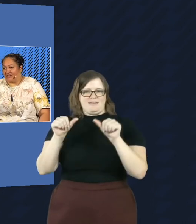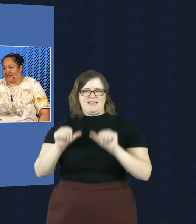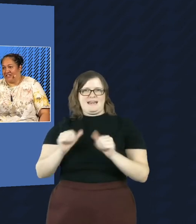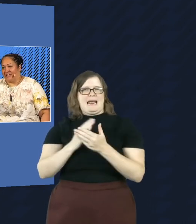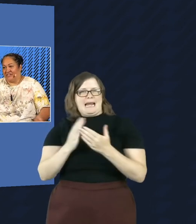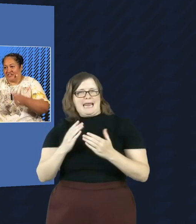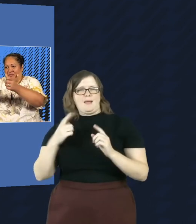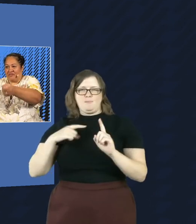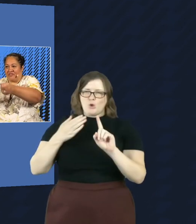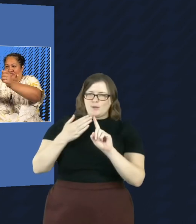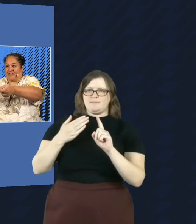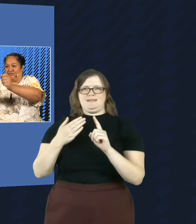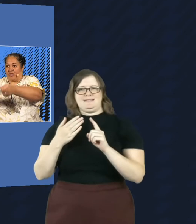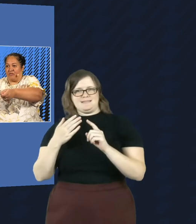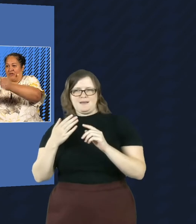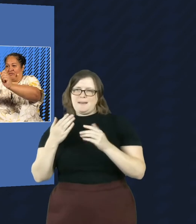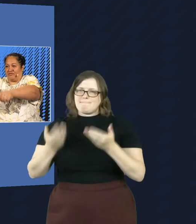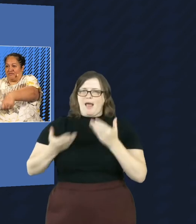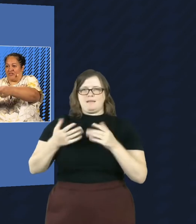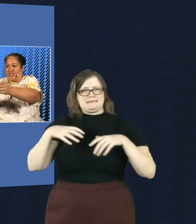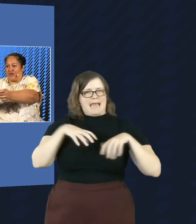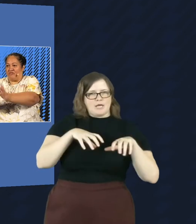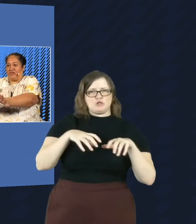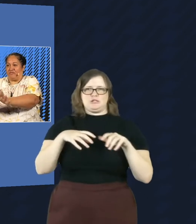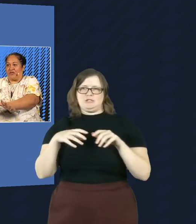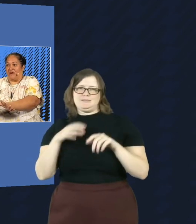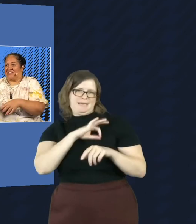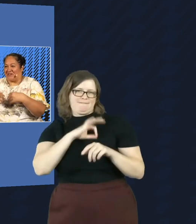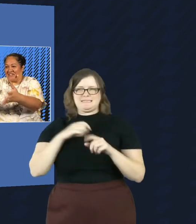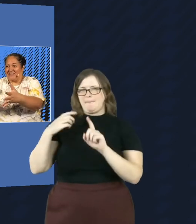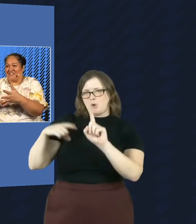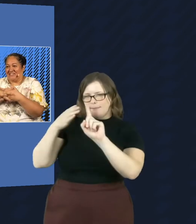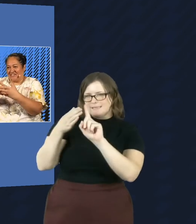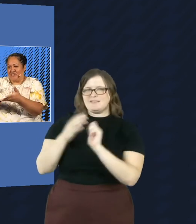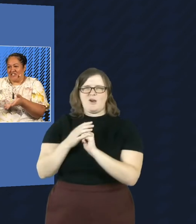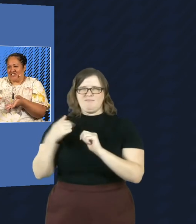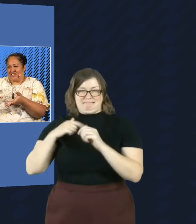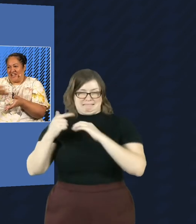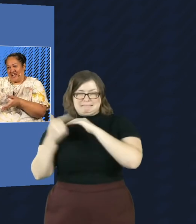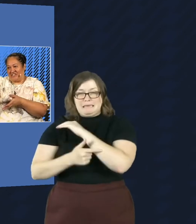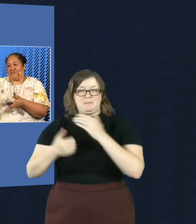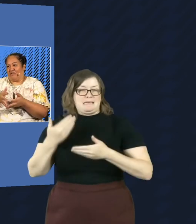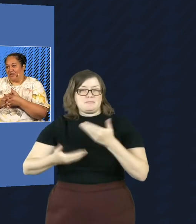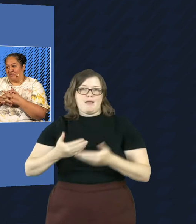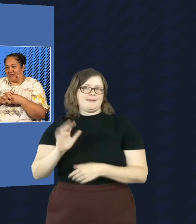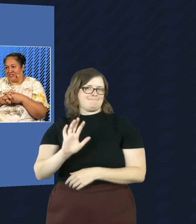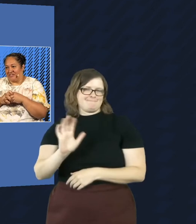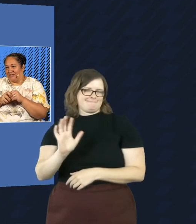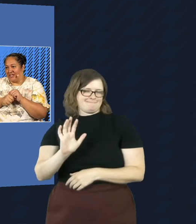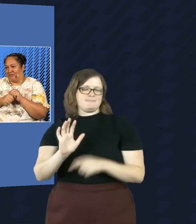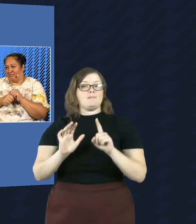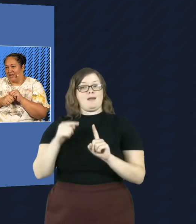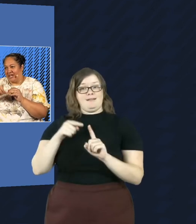and risk. So I won't sort of go through them too much, but this is how this framework